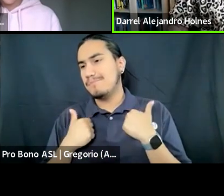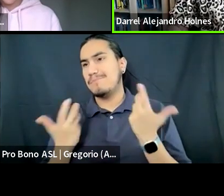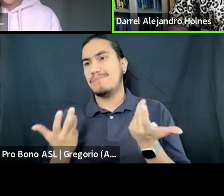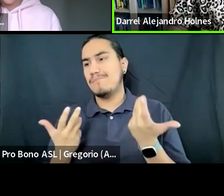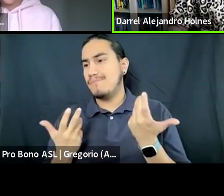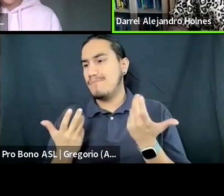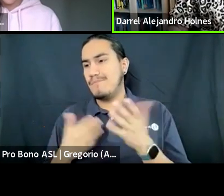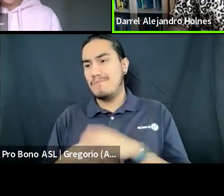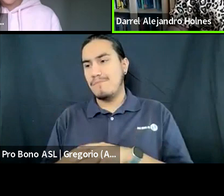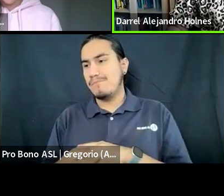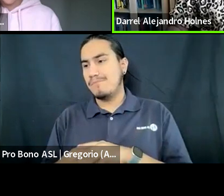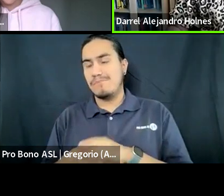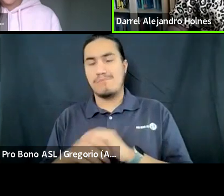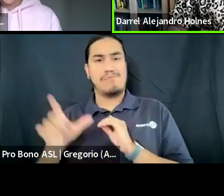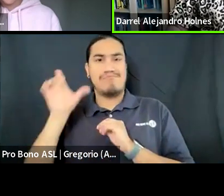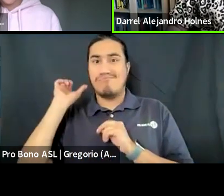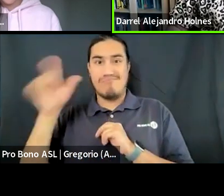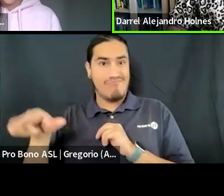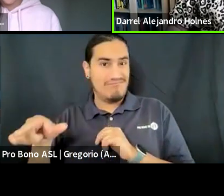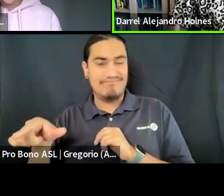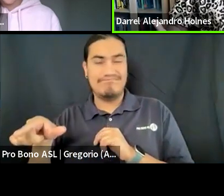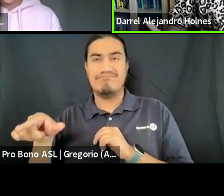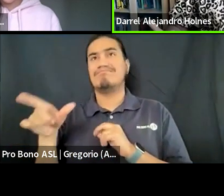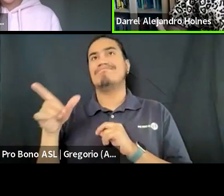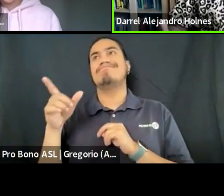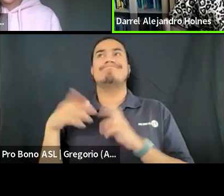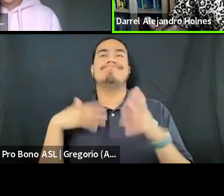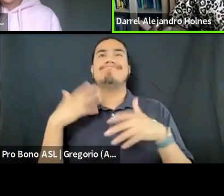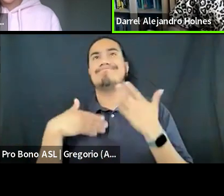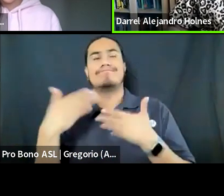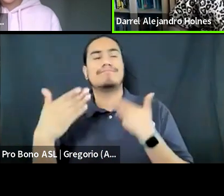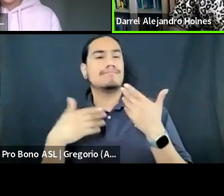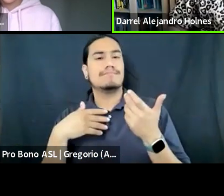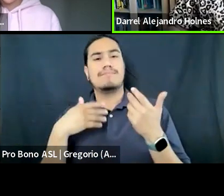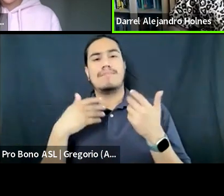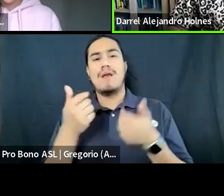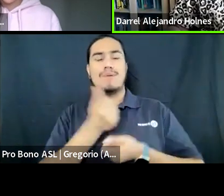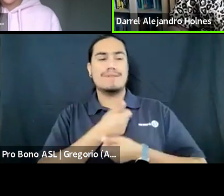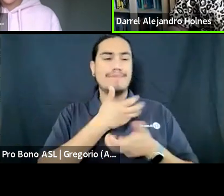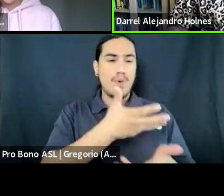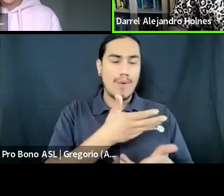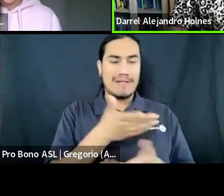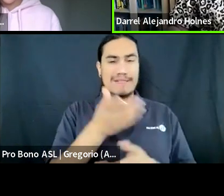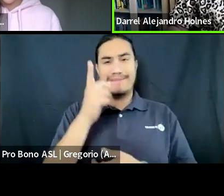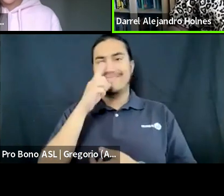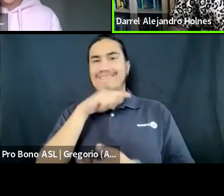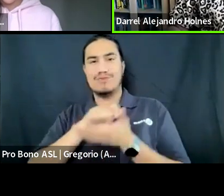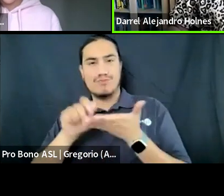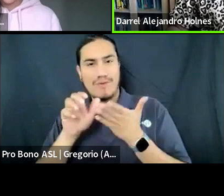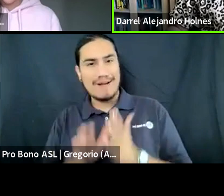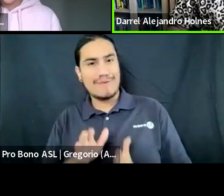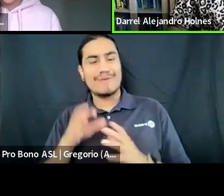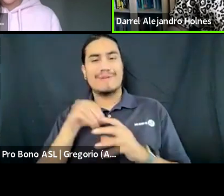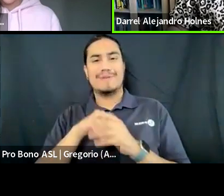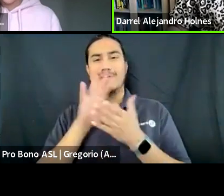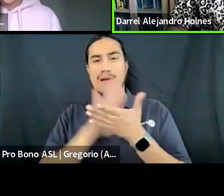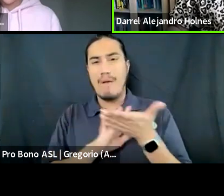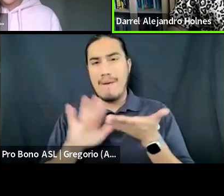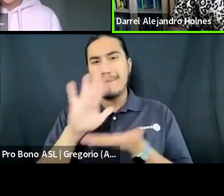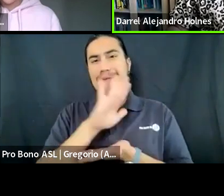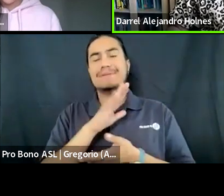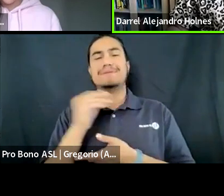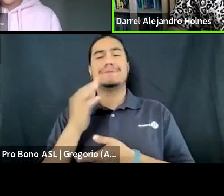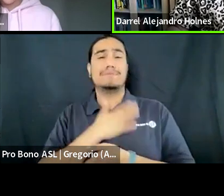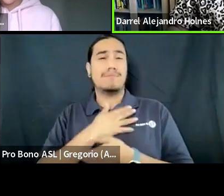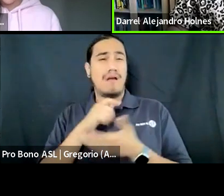then many years later, I was a poet and I was a fiction writer in college. And my